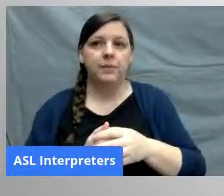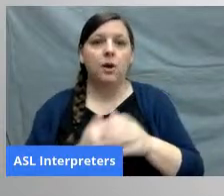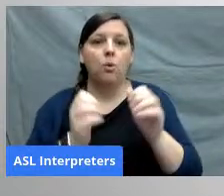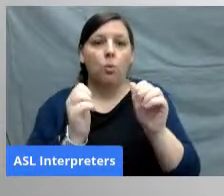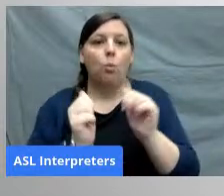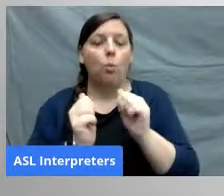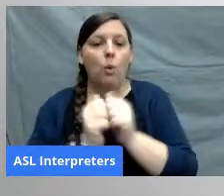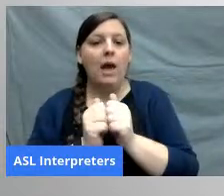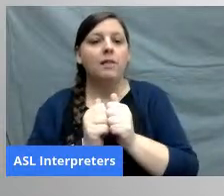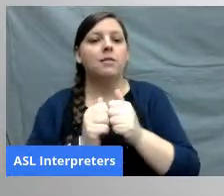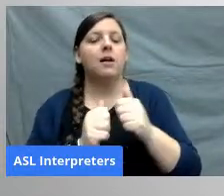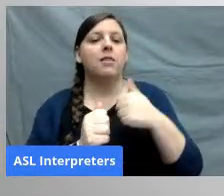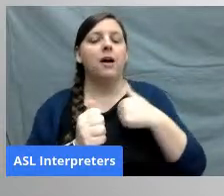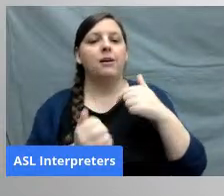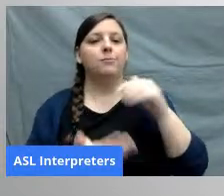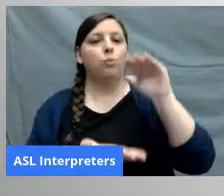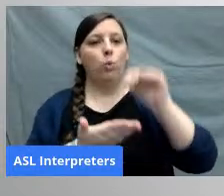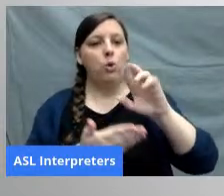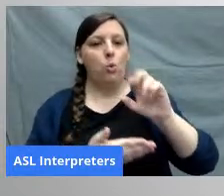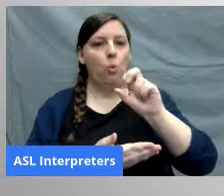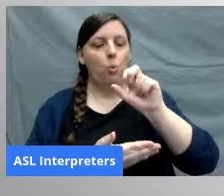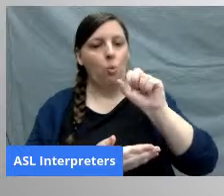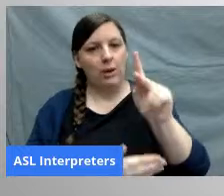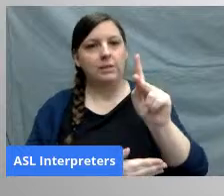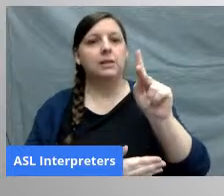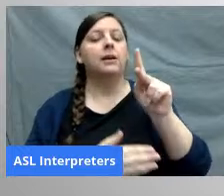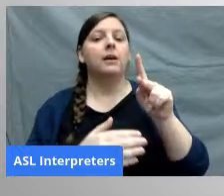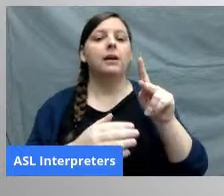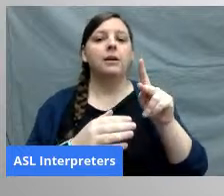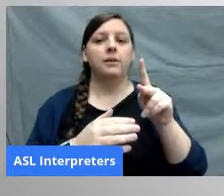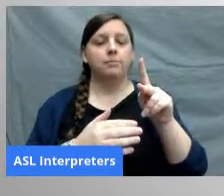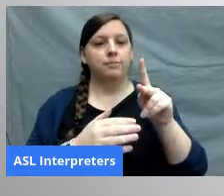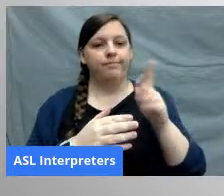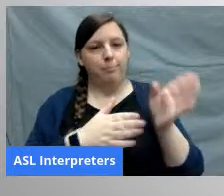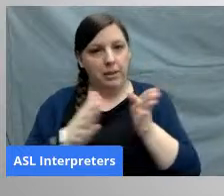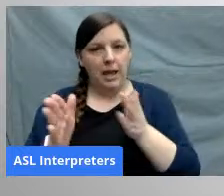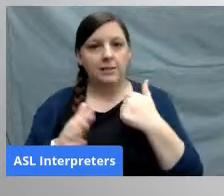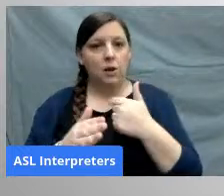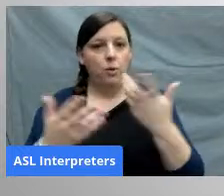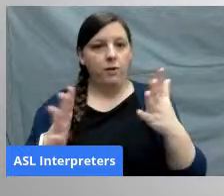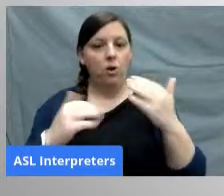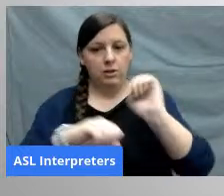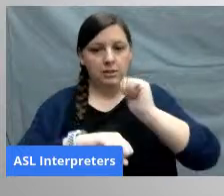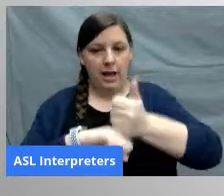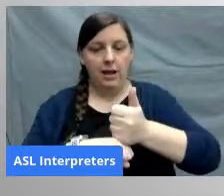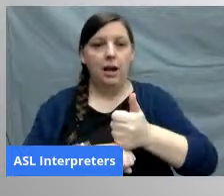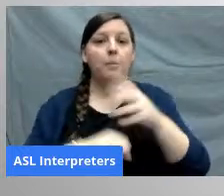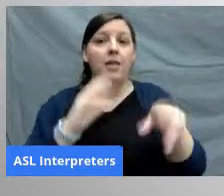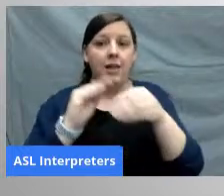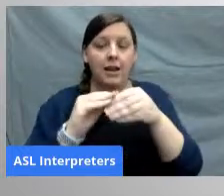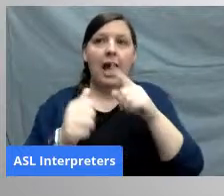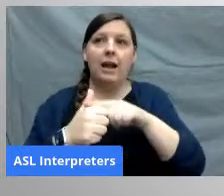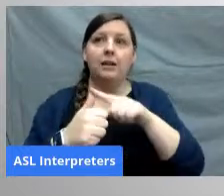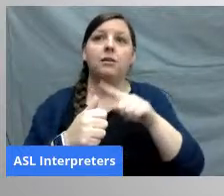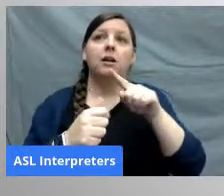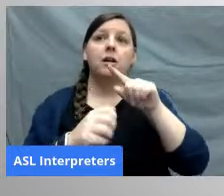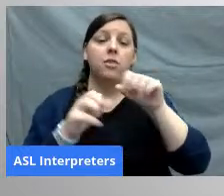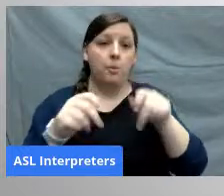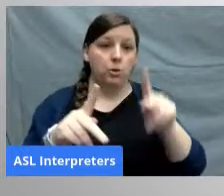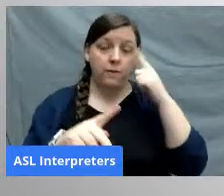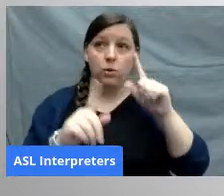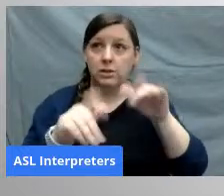already had in place, but then adding additional mitigations such as the face shields, the opportunities for testing and